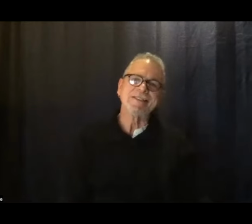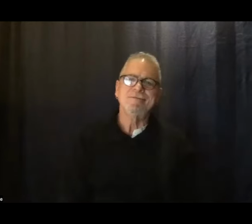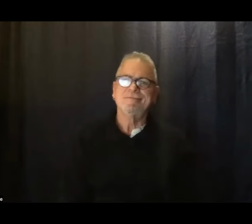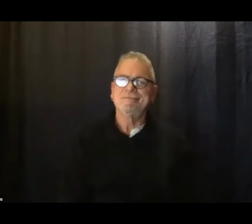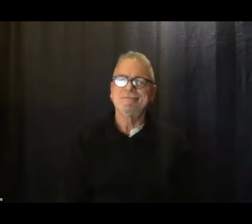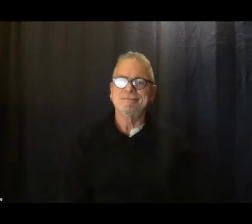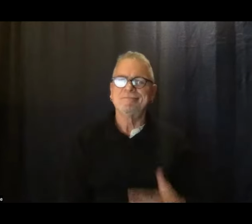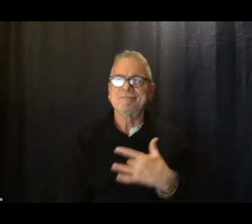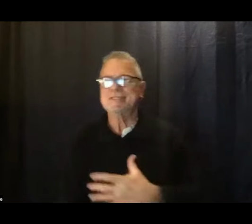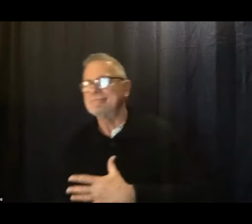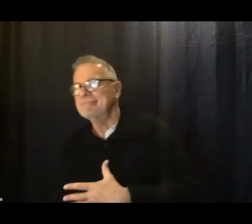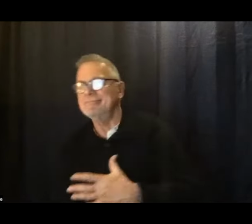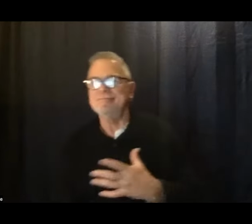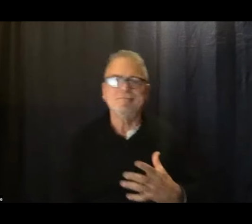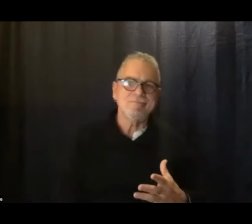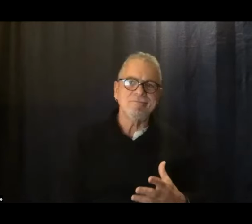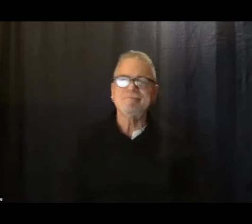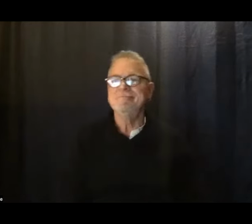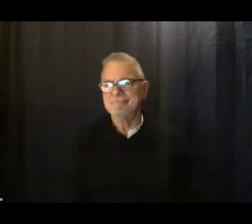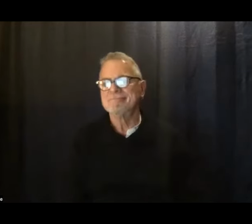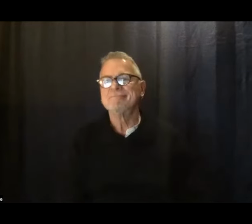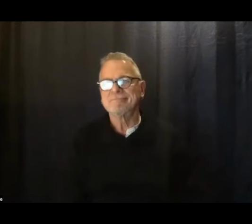You prefer Macs or PCs?